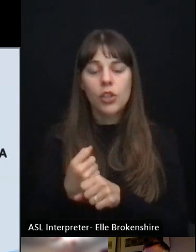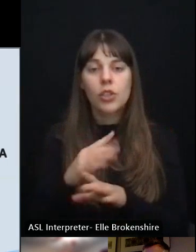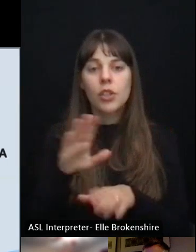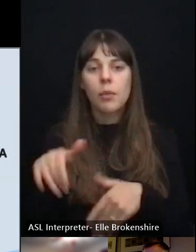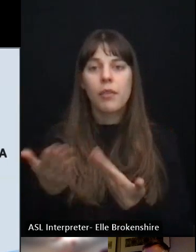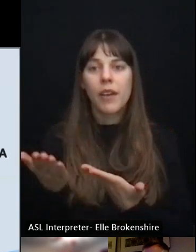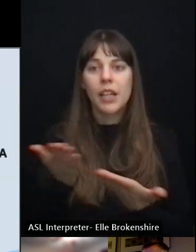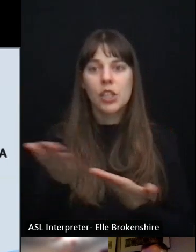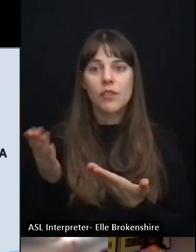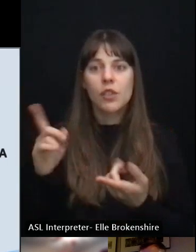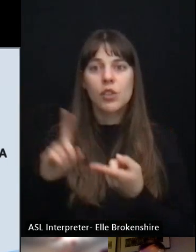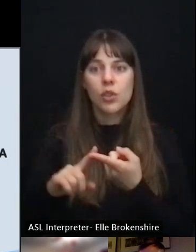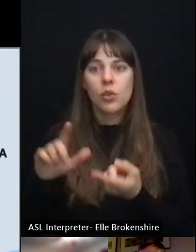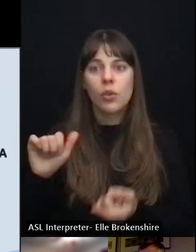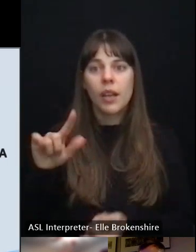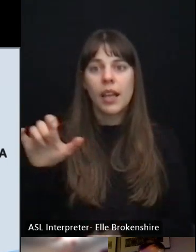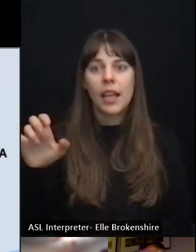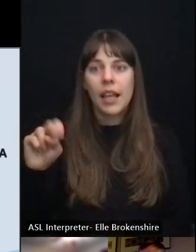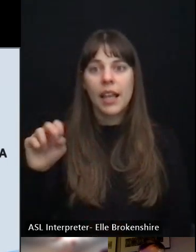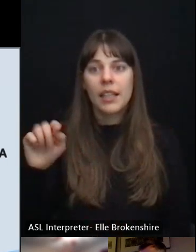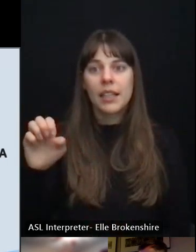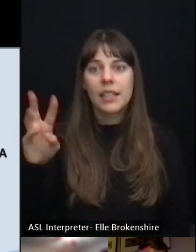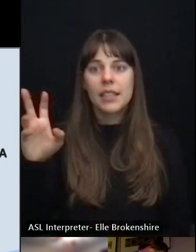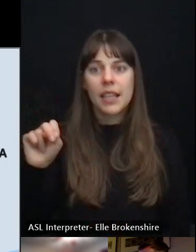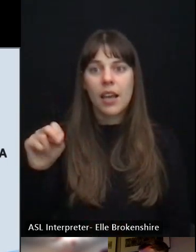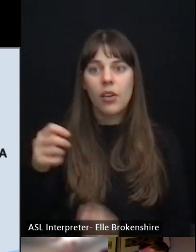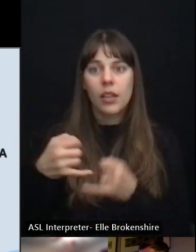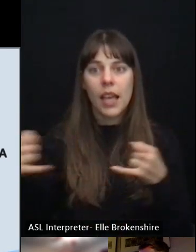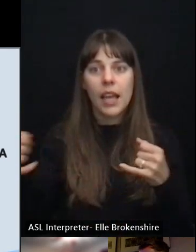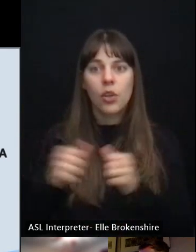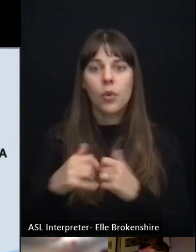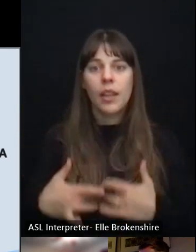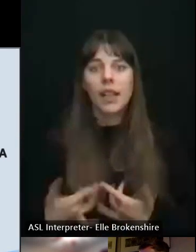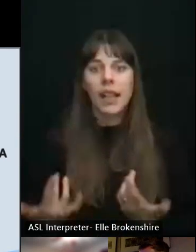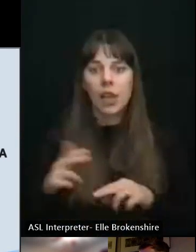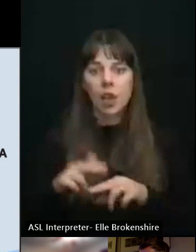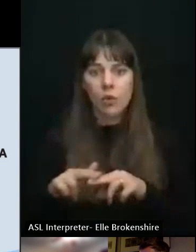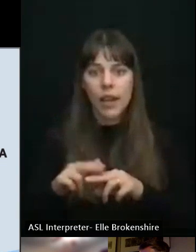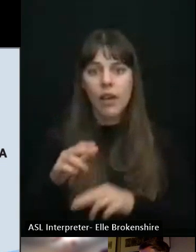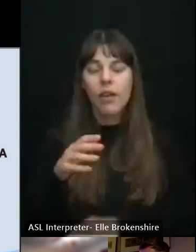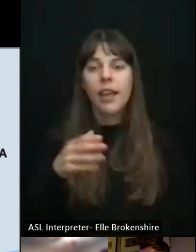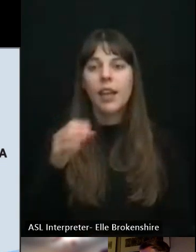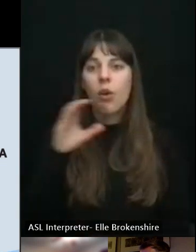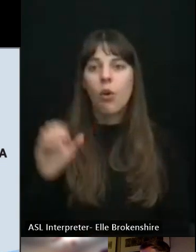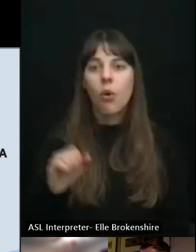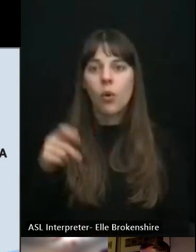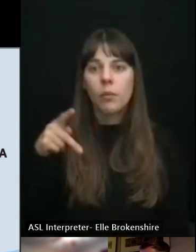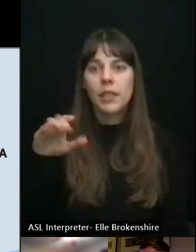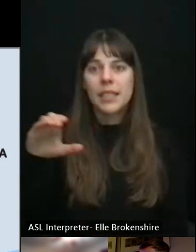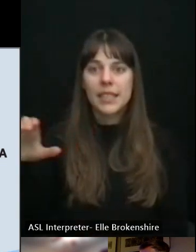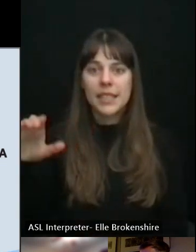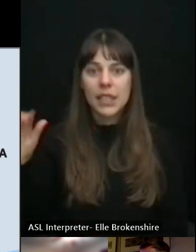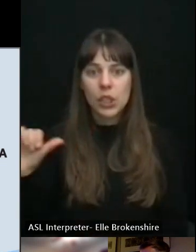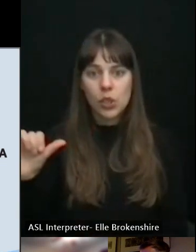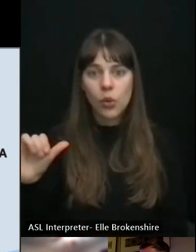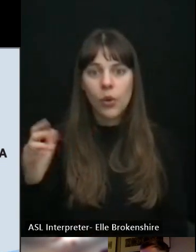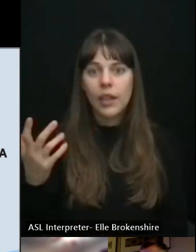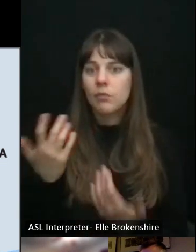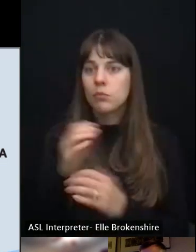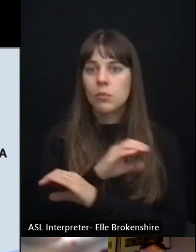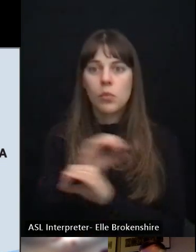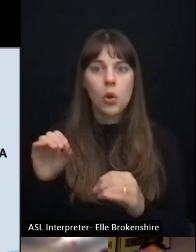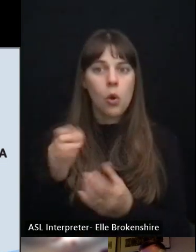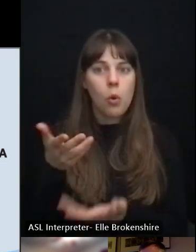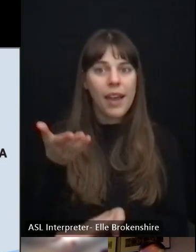service to the Allentown line with the light rail vehicles and then also with the old PCCs as well too. And there hasn't been any evidence that